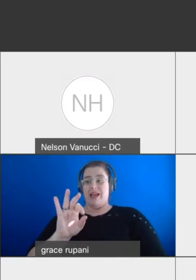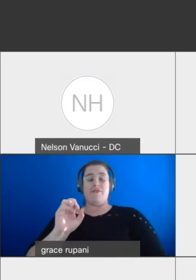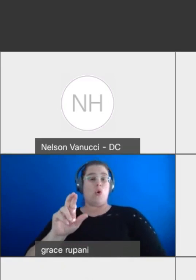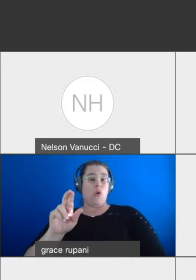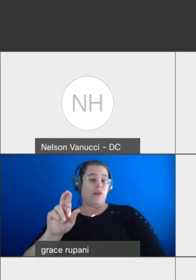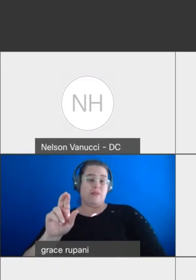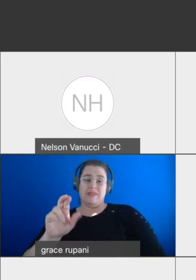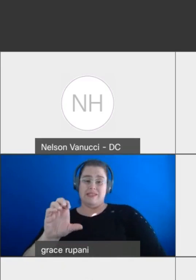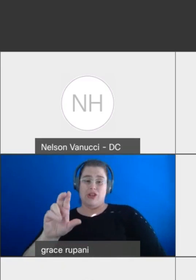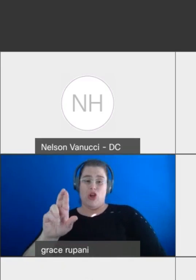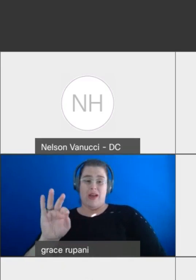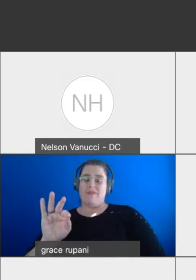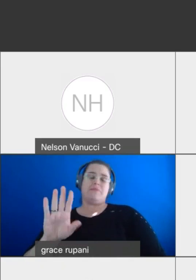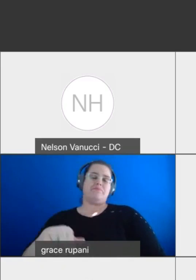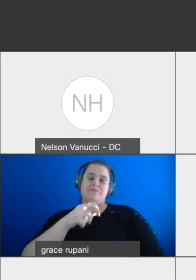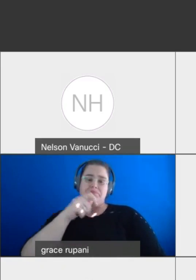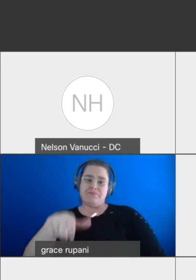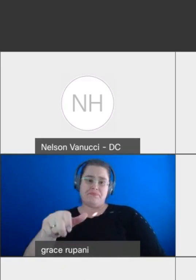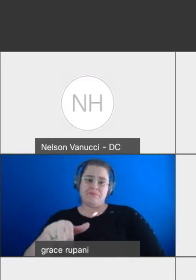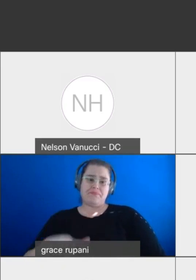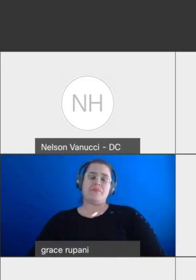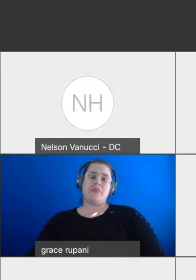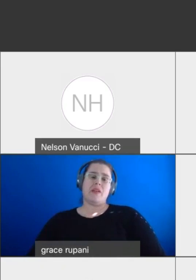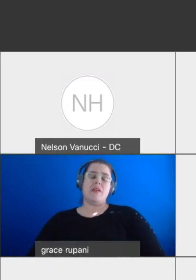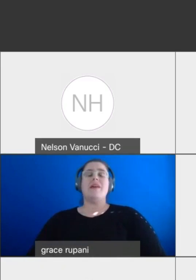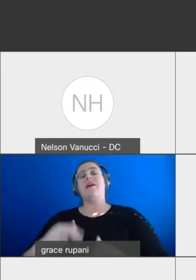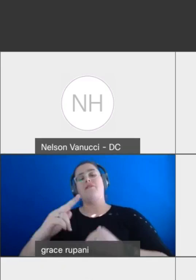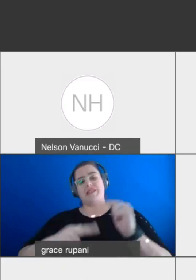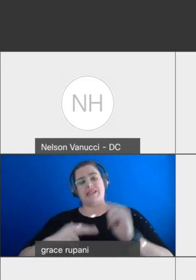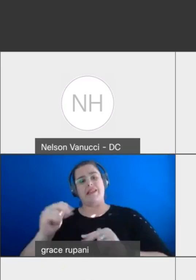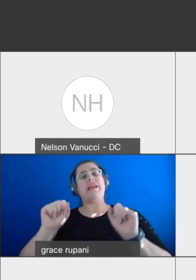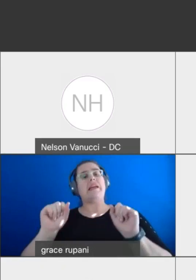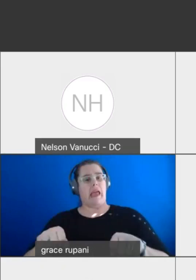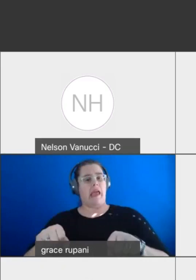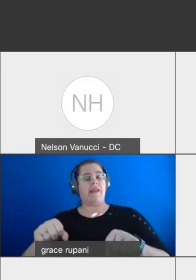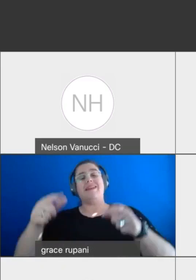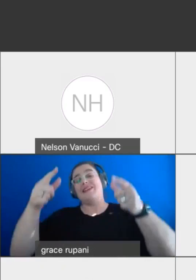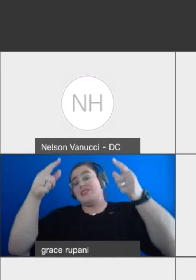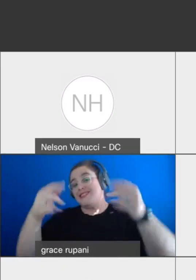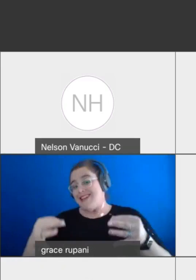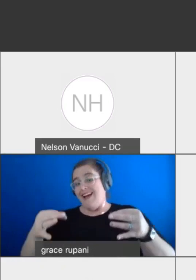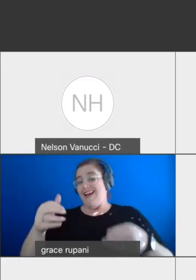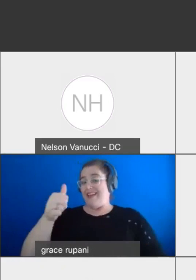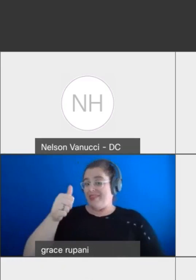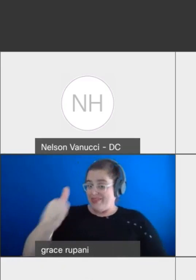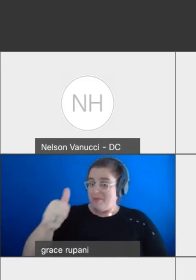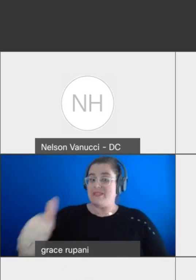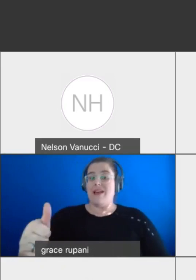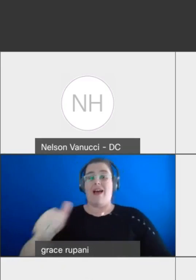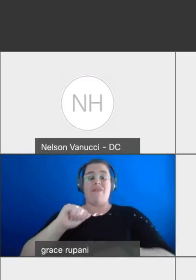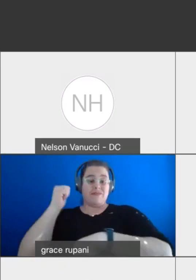will say, as I've said in the past, facilities can choose to do that on their own as part of their own facility